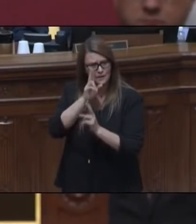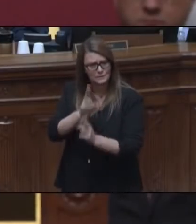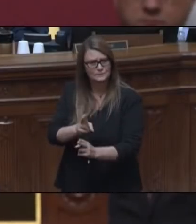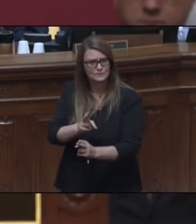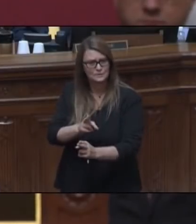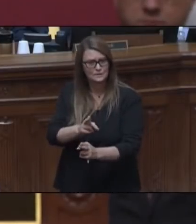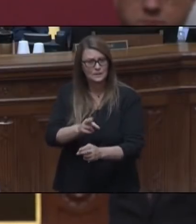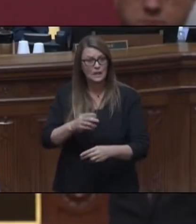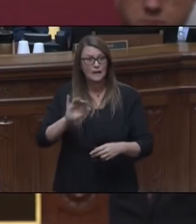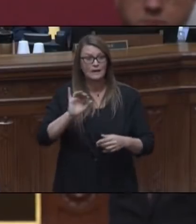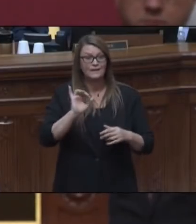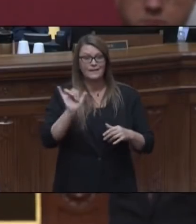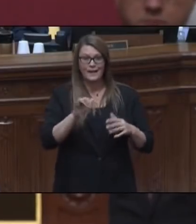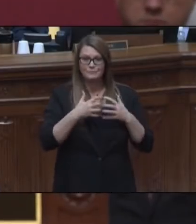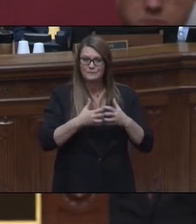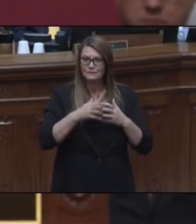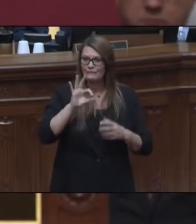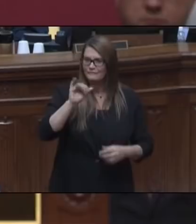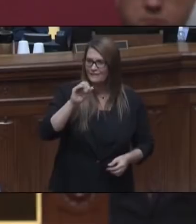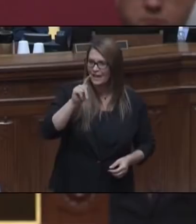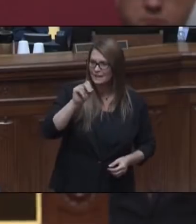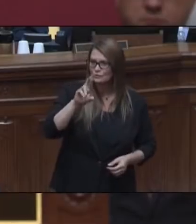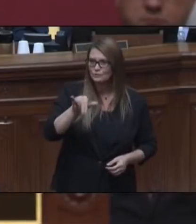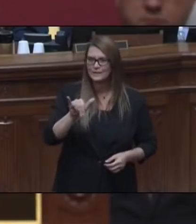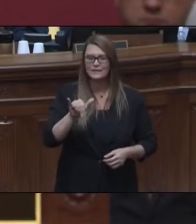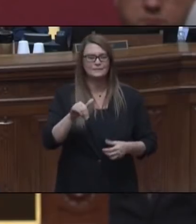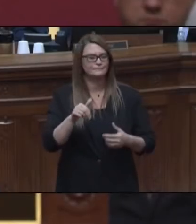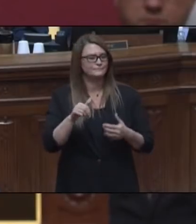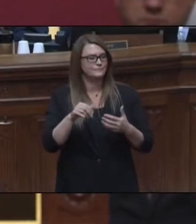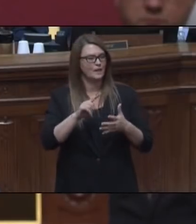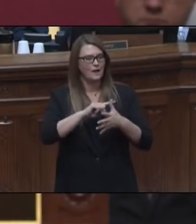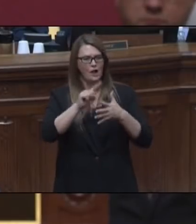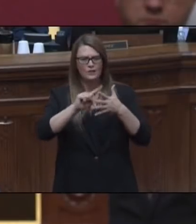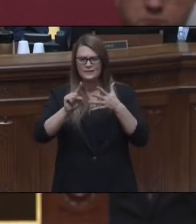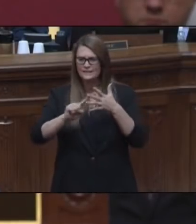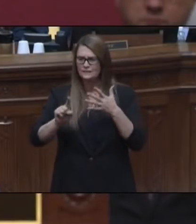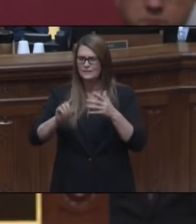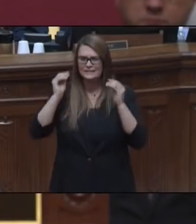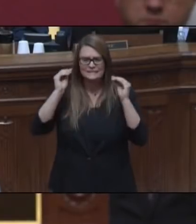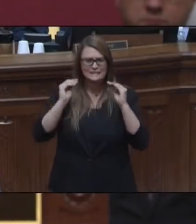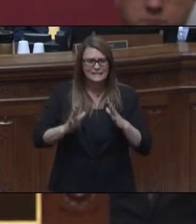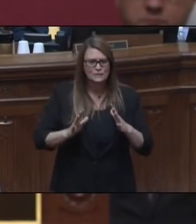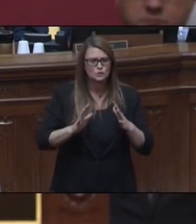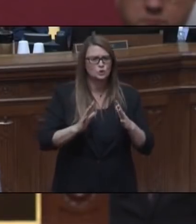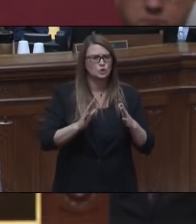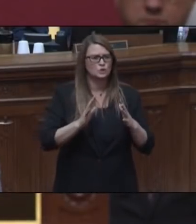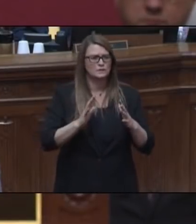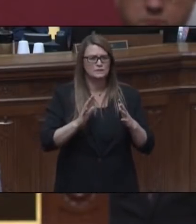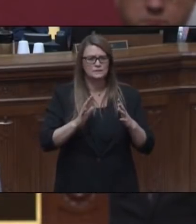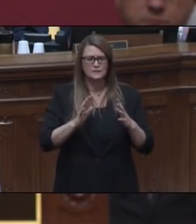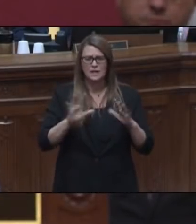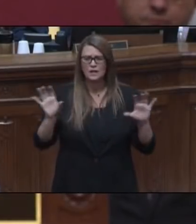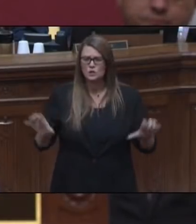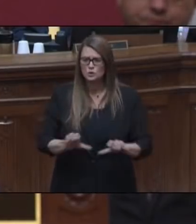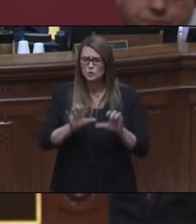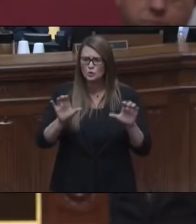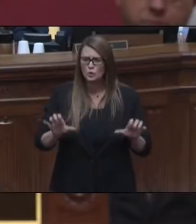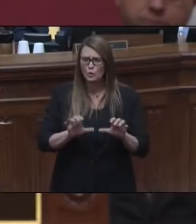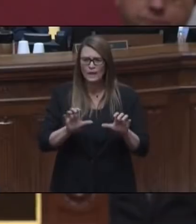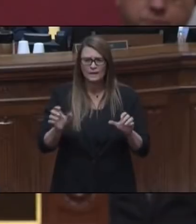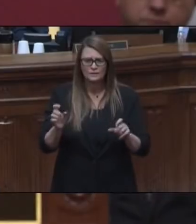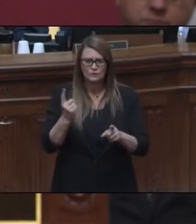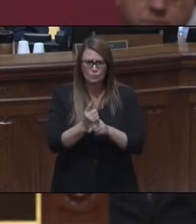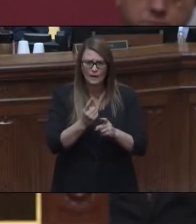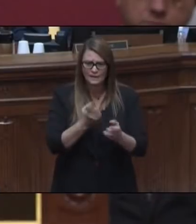our great factory workers, our craftsmen, wherever it may be, and all the different people, or teachers, all the people that are doing the